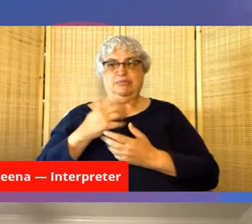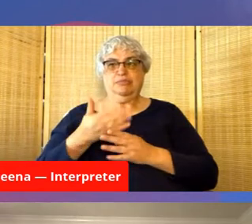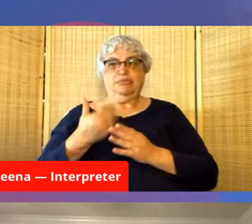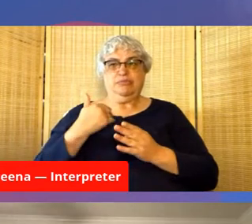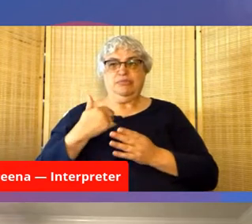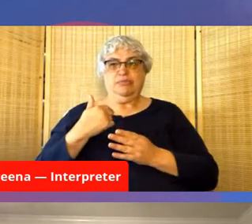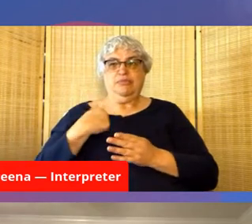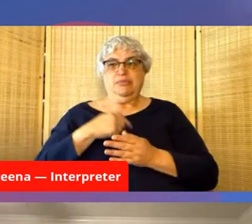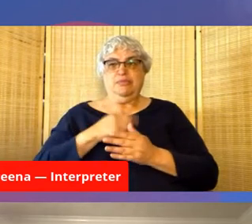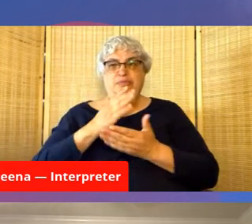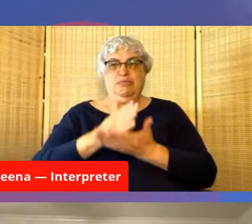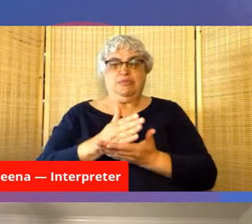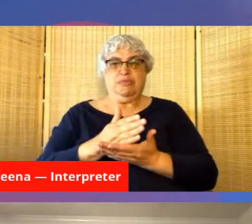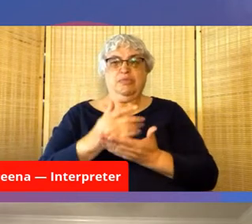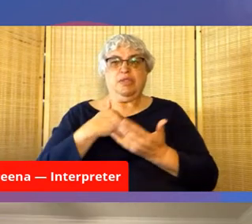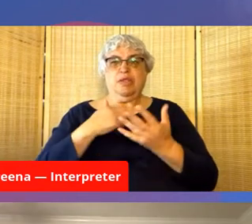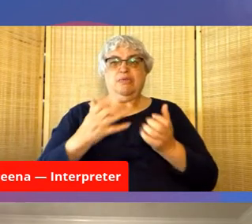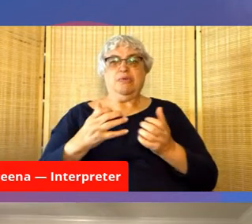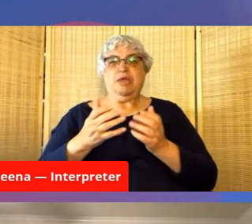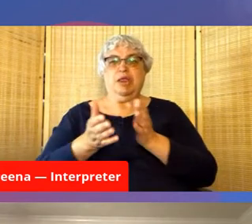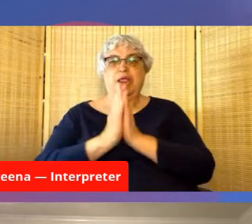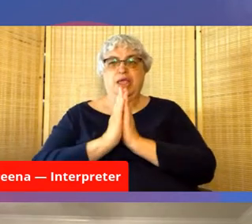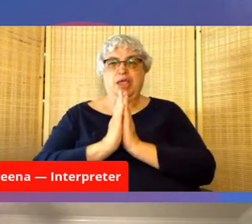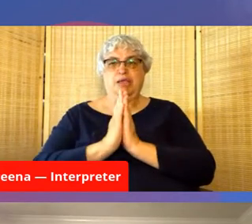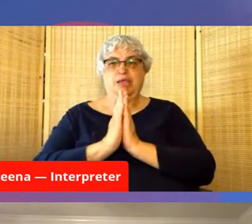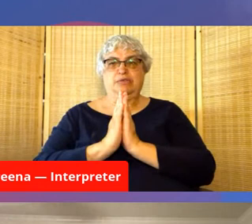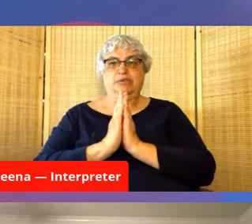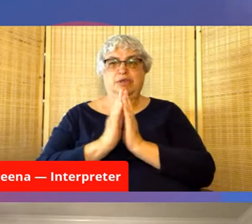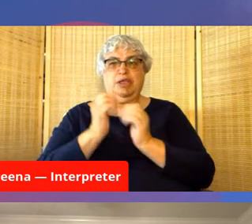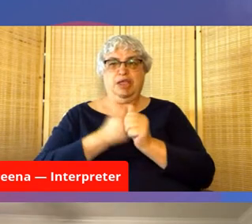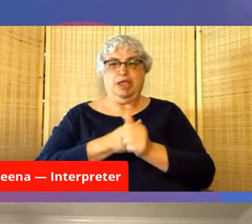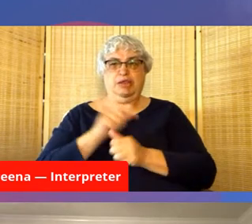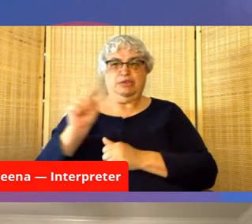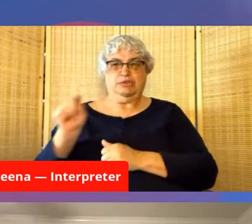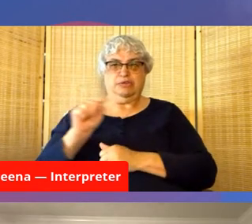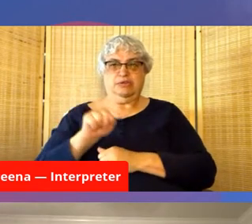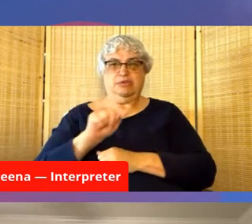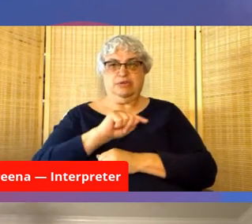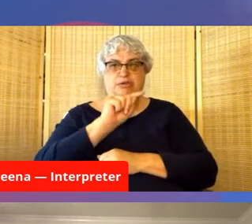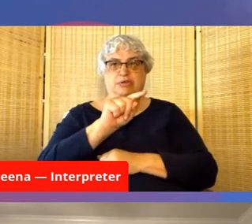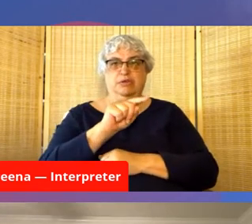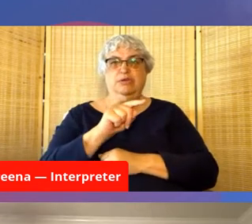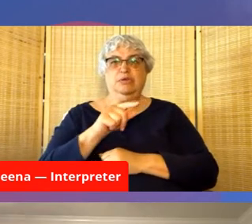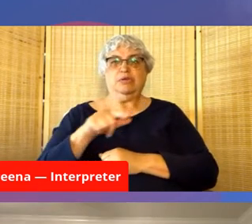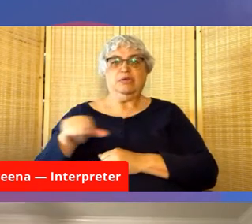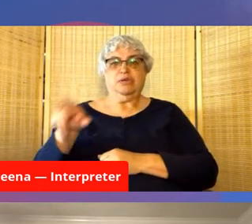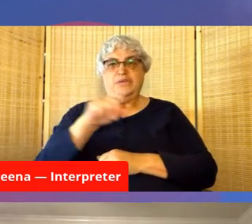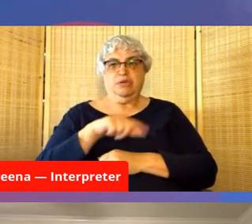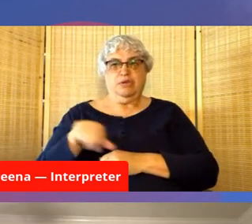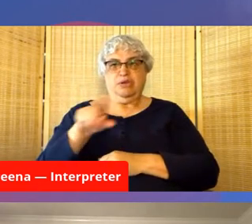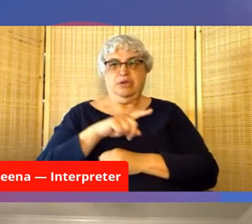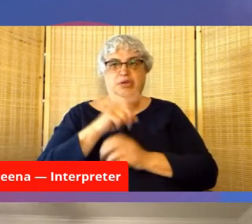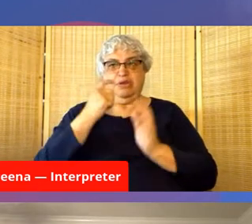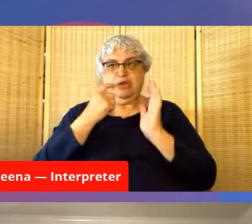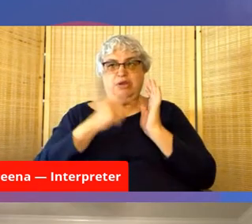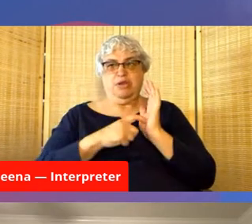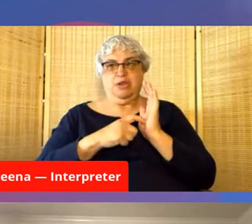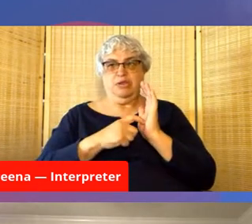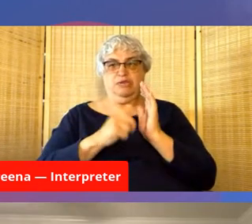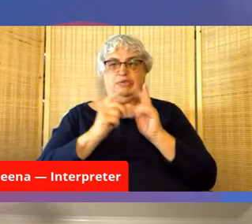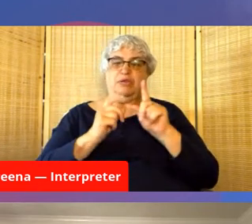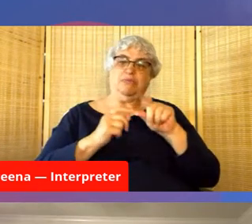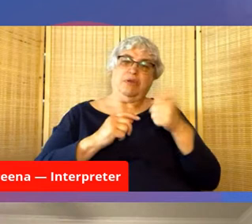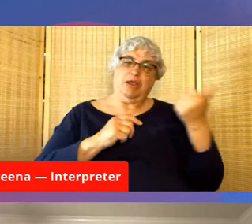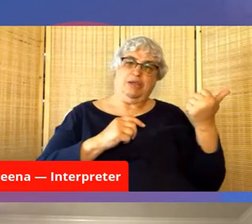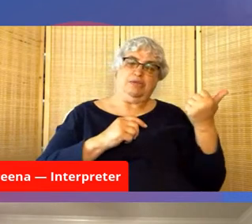we end, I wanted to just ask each of you, what did each of you notice in someone